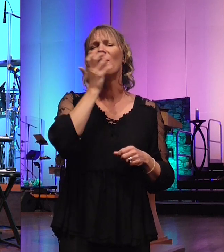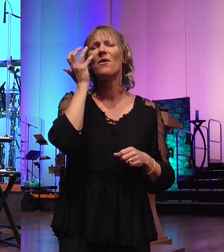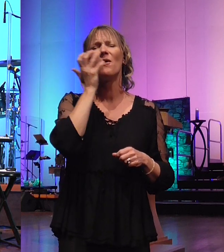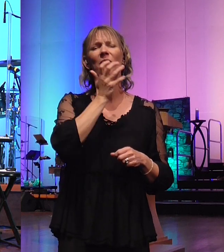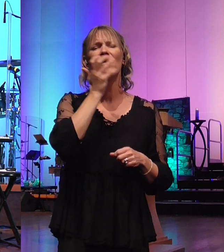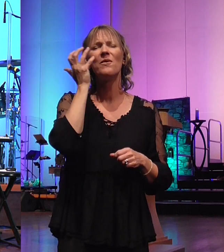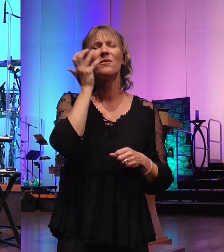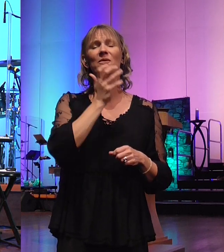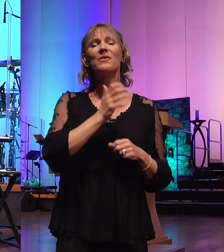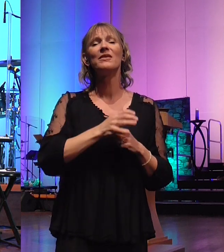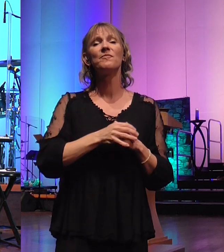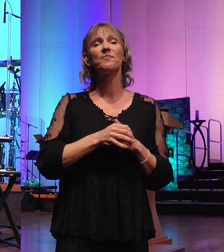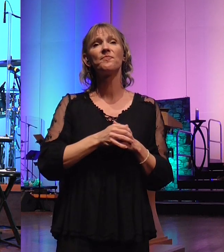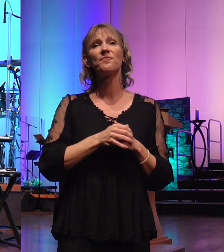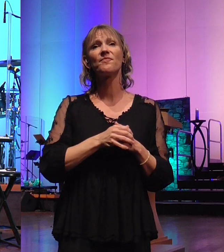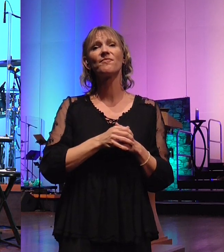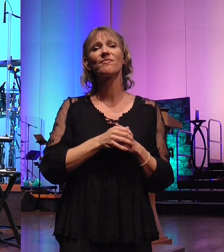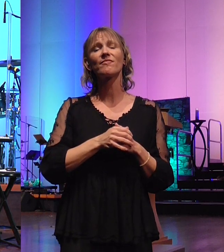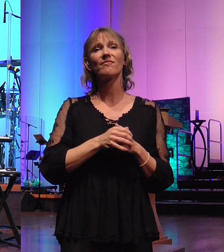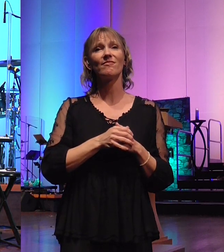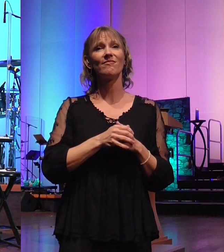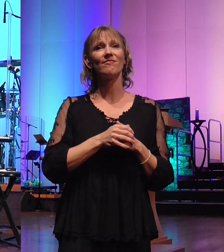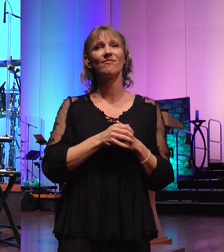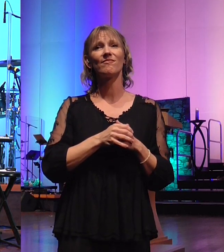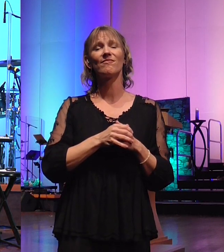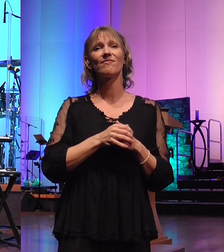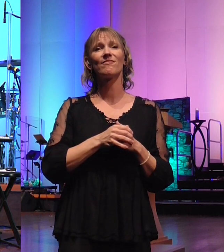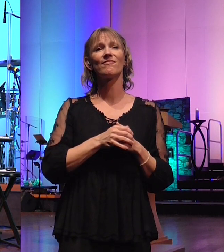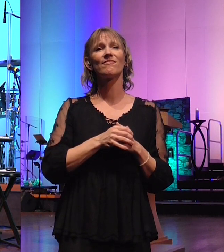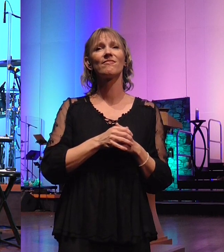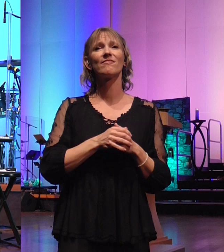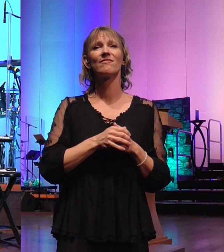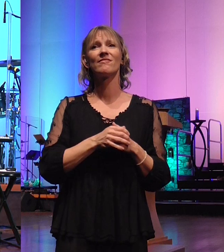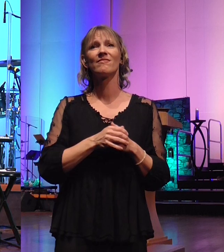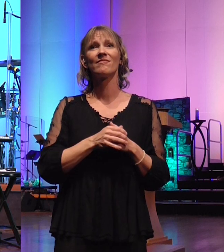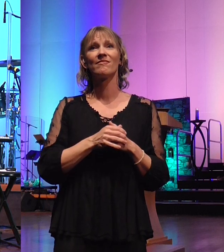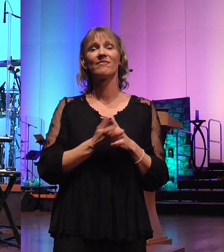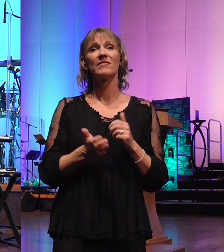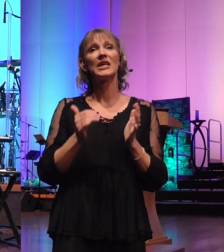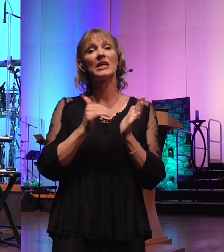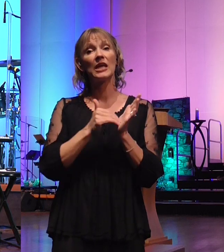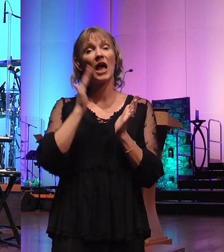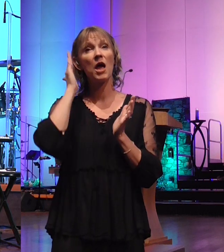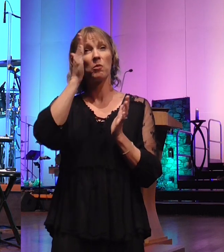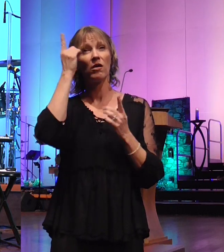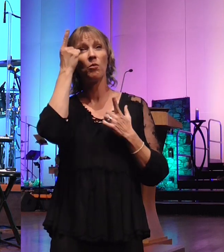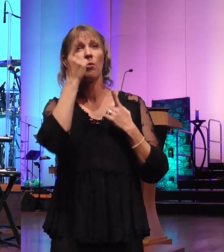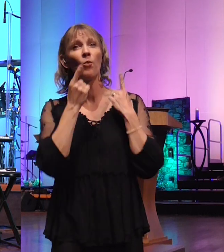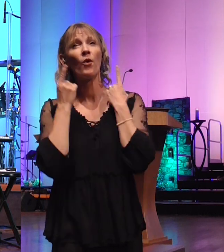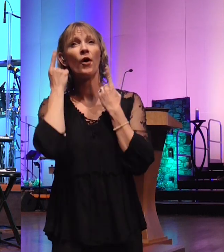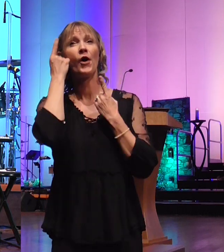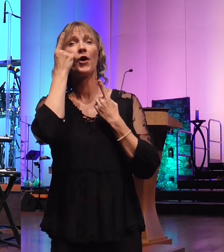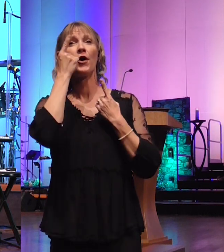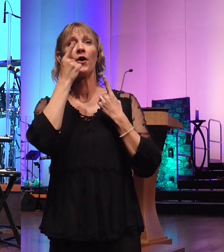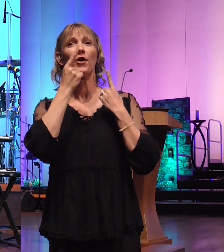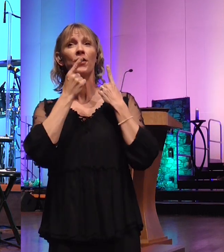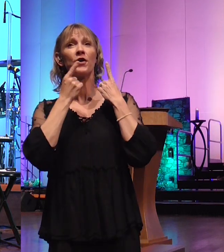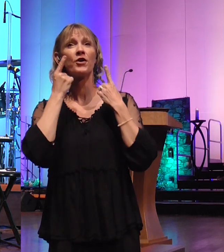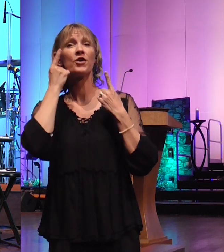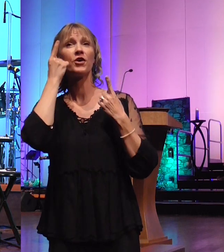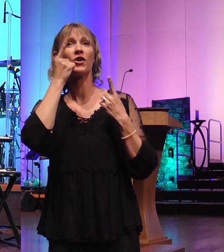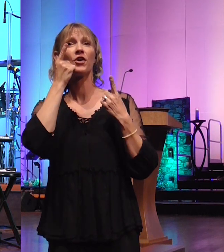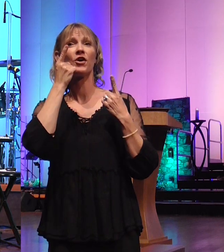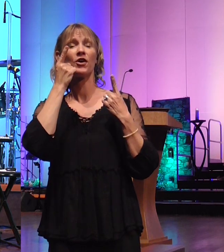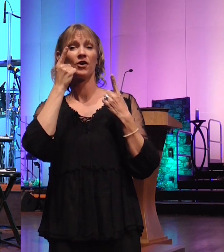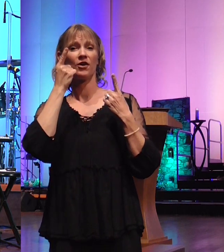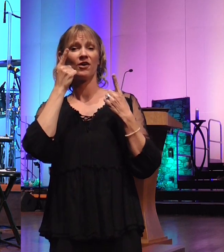Oh, and I'll never wonder again if there is an